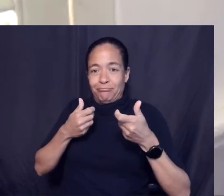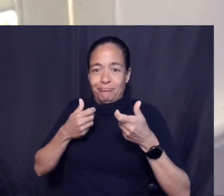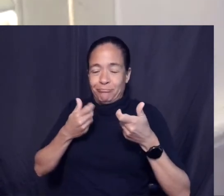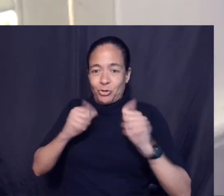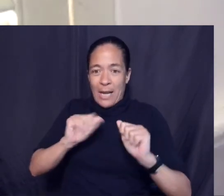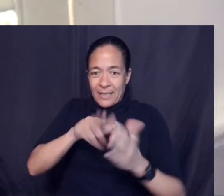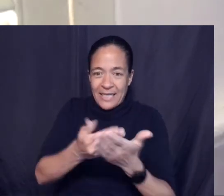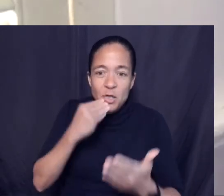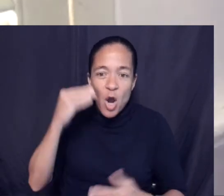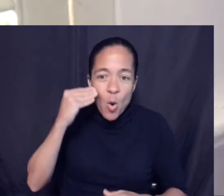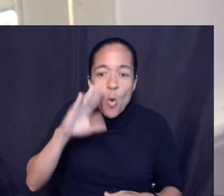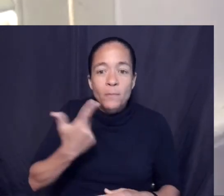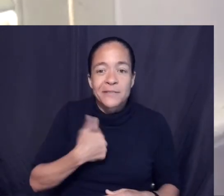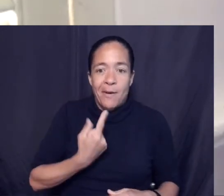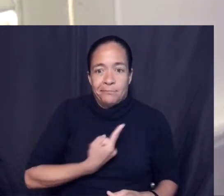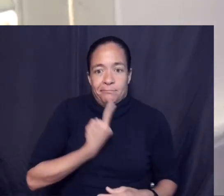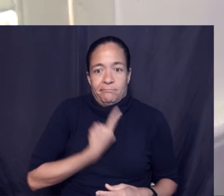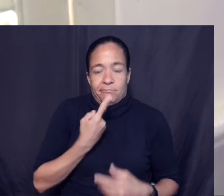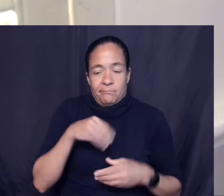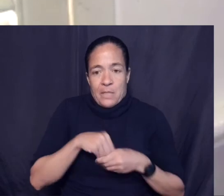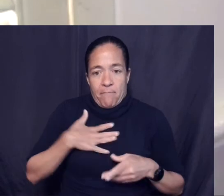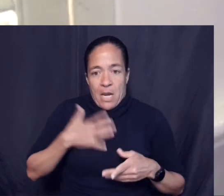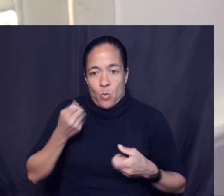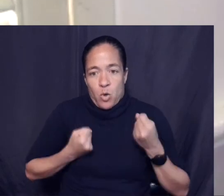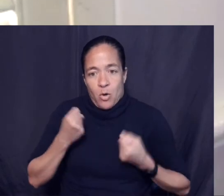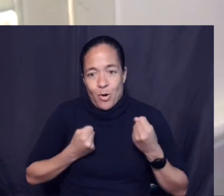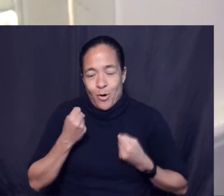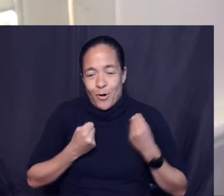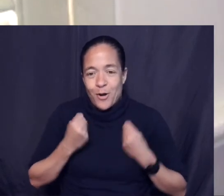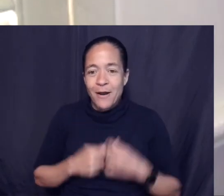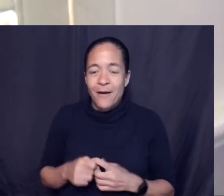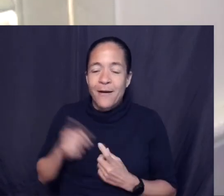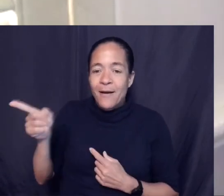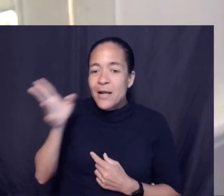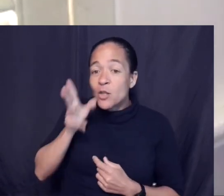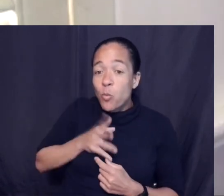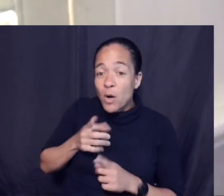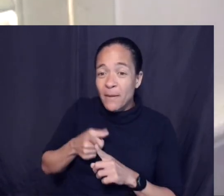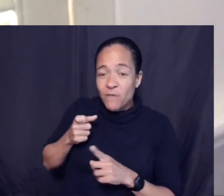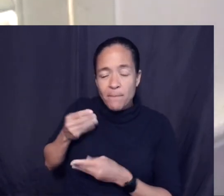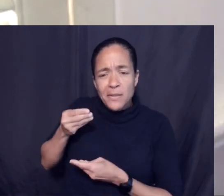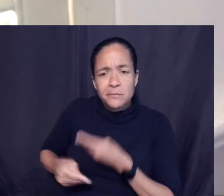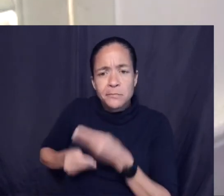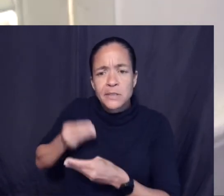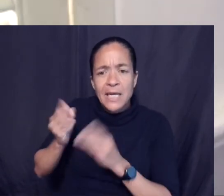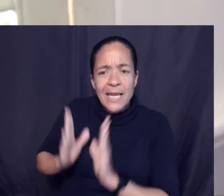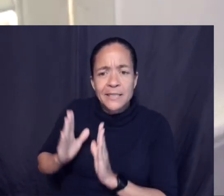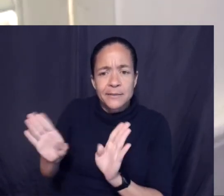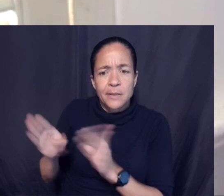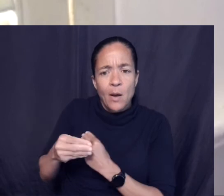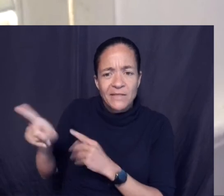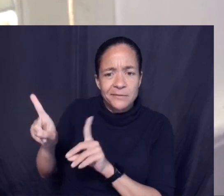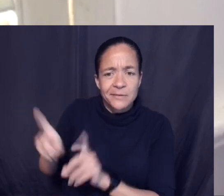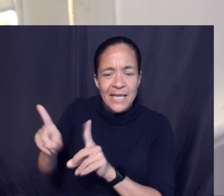and so I wasn't around anyone else. I was all by myself in my car. And the woman on the phone from the geneticist's